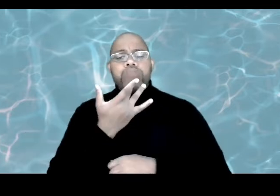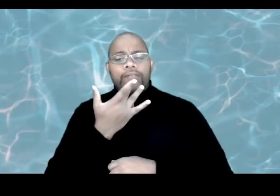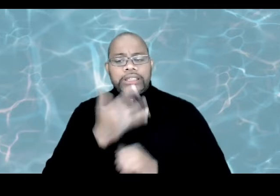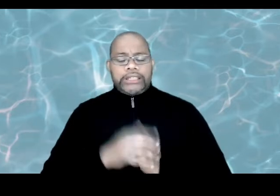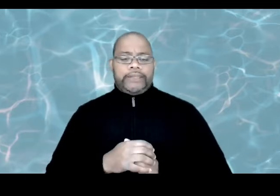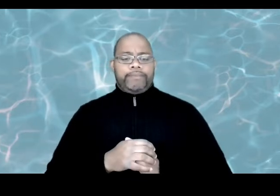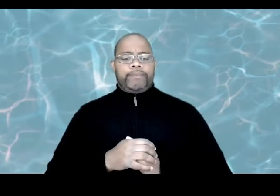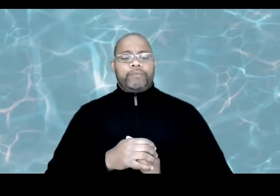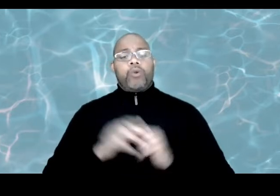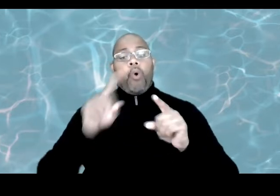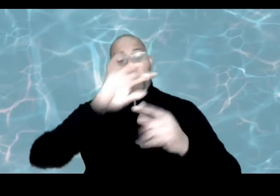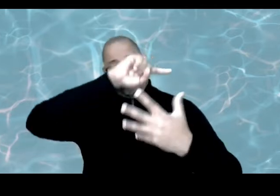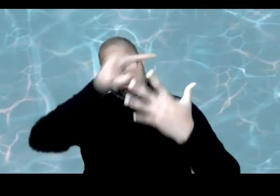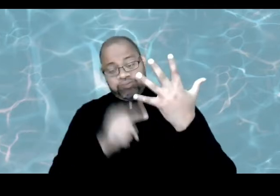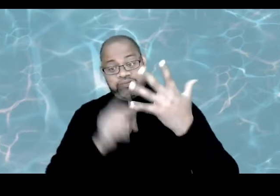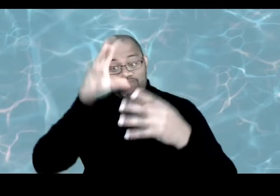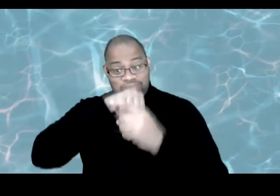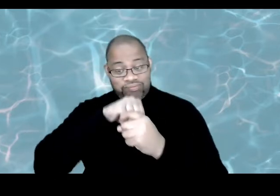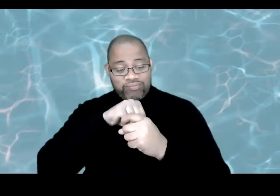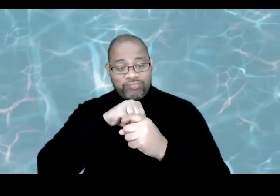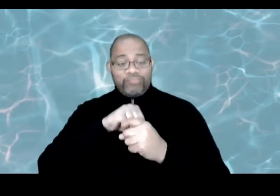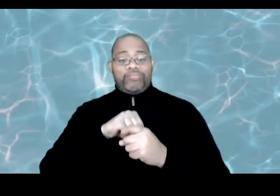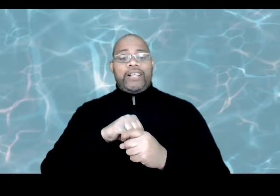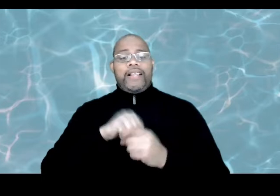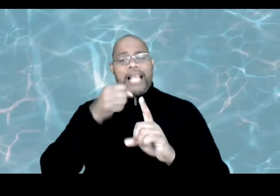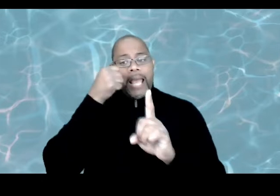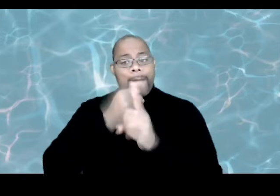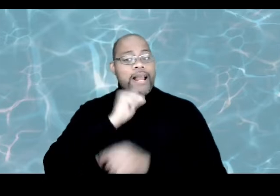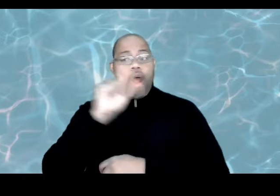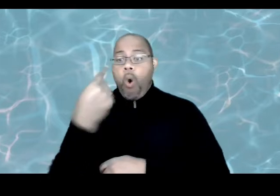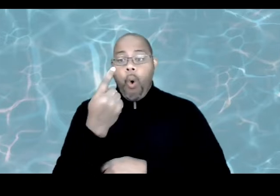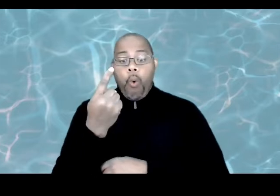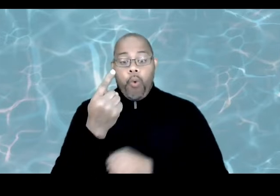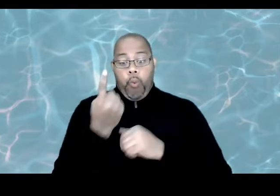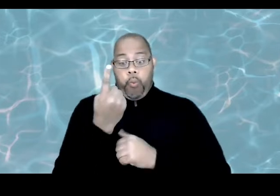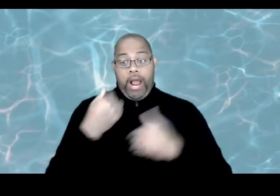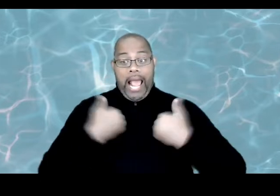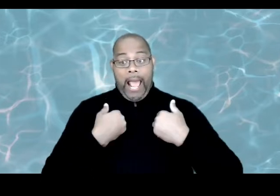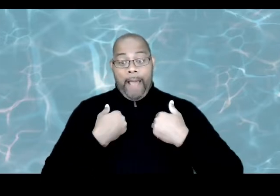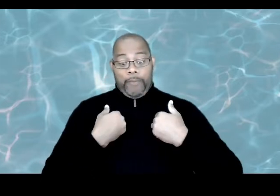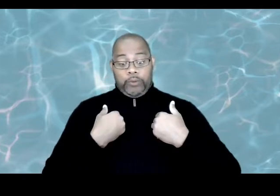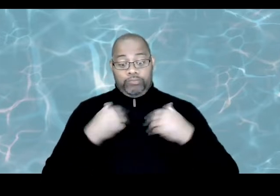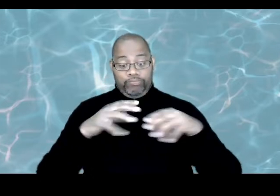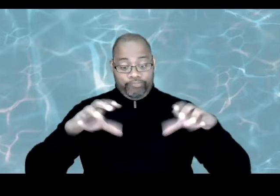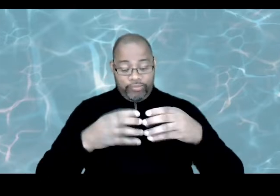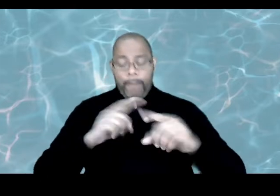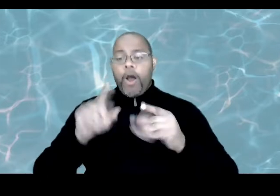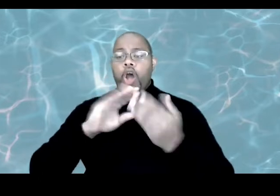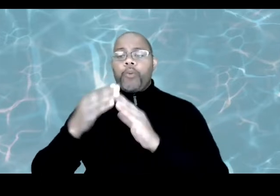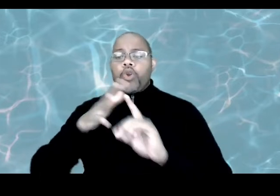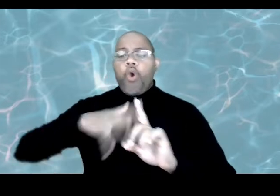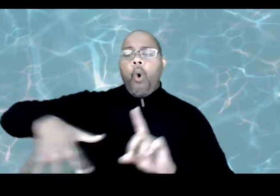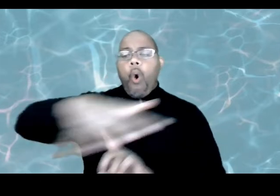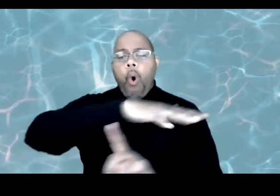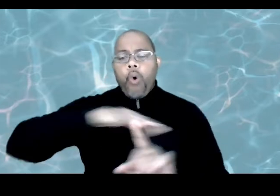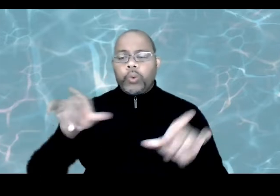temperature preferences. And all of those things, taking into account, impact not only the individual species, but also the community